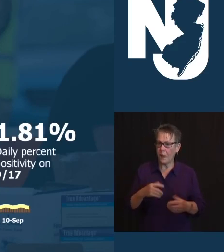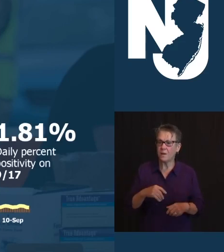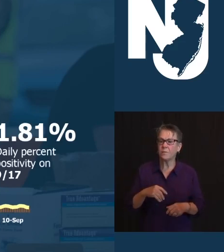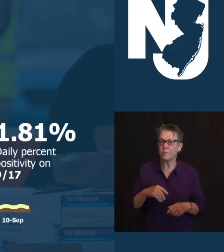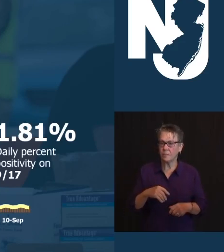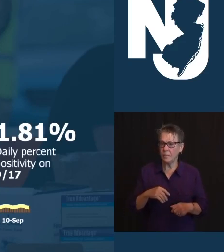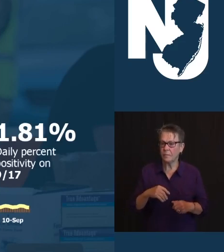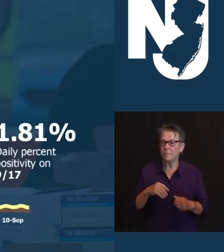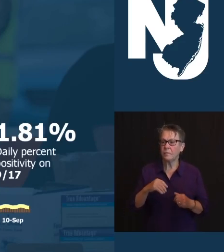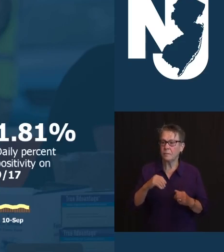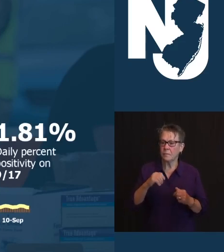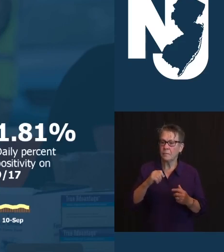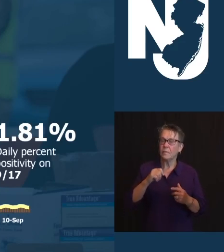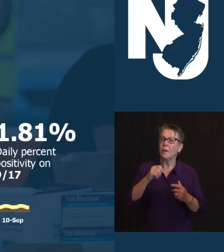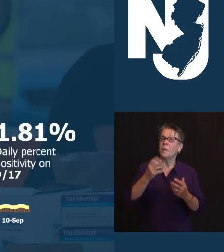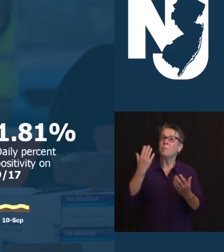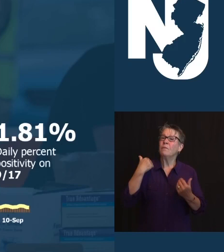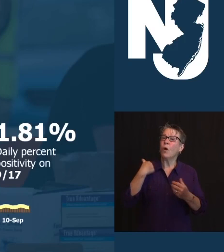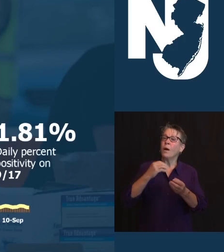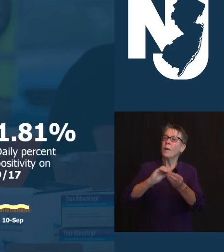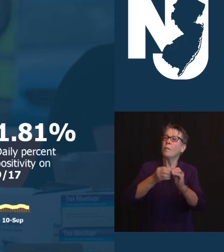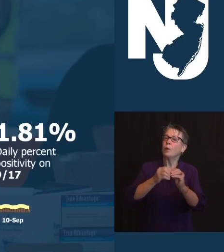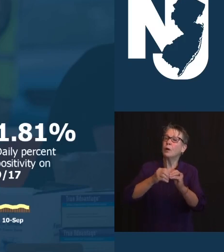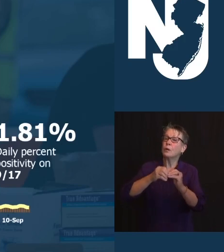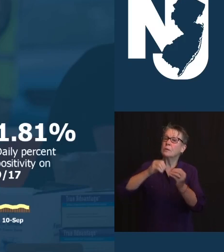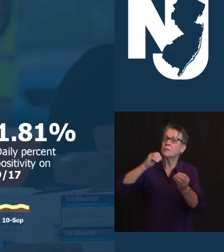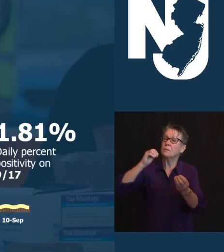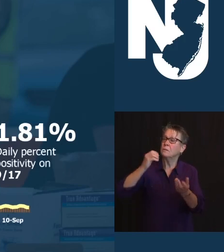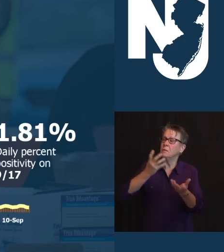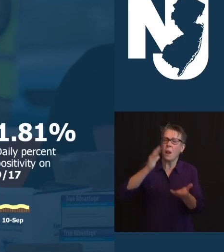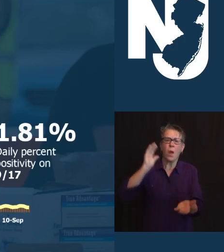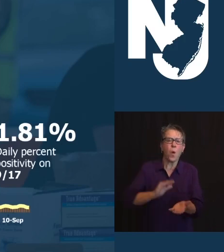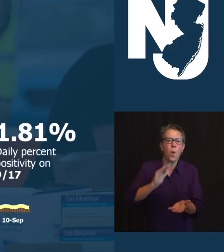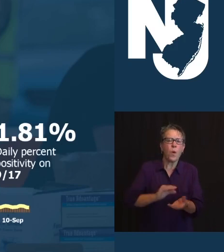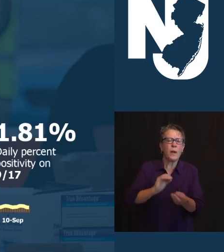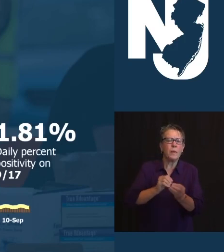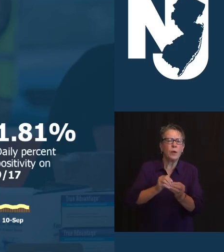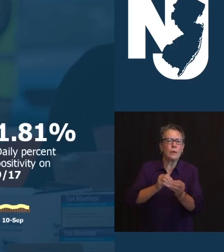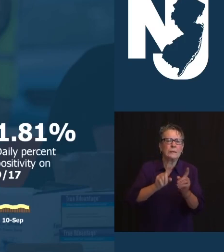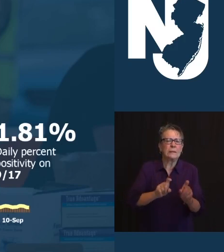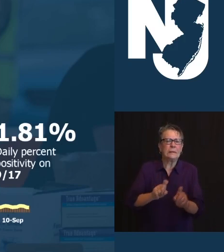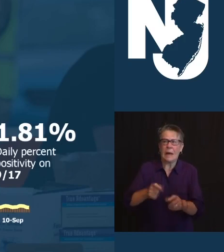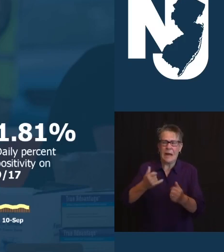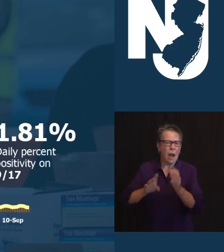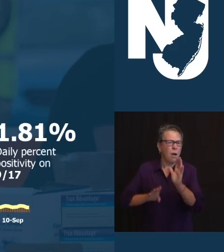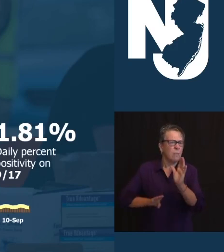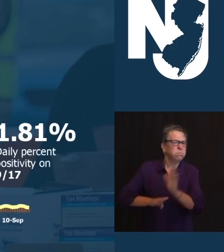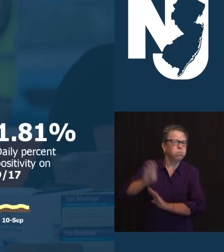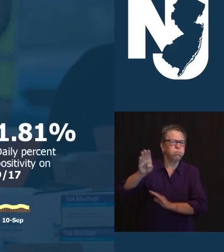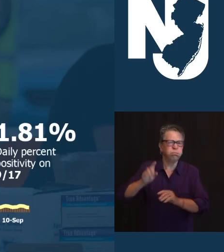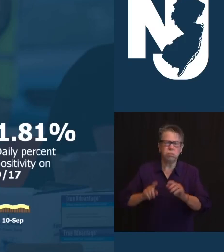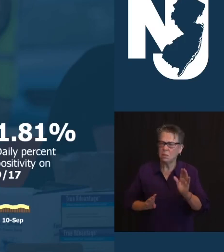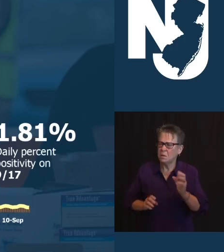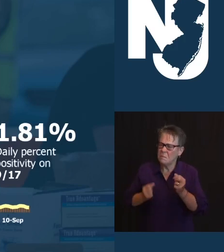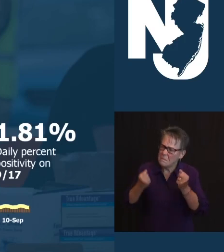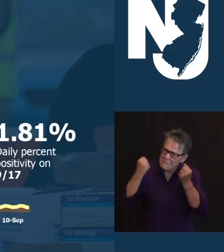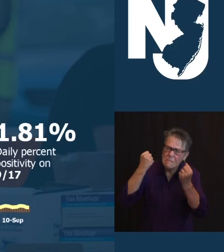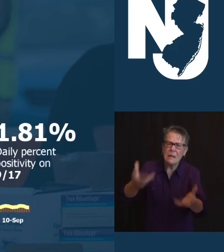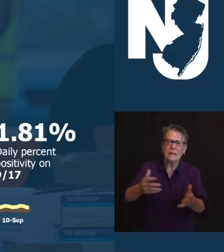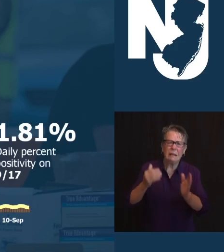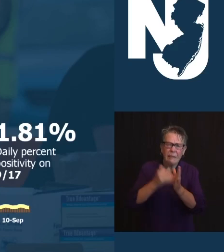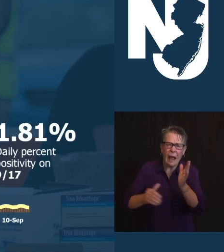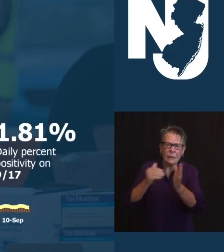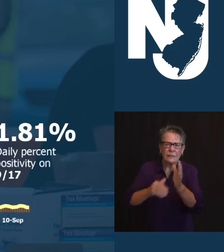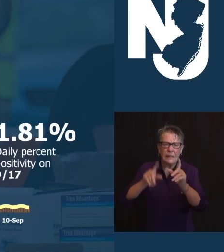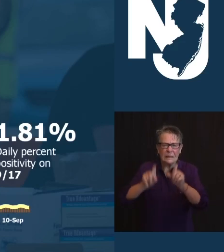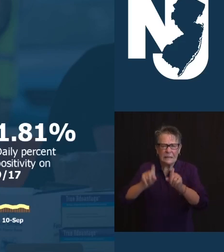capacities in anywhere in the United States of America. So yes, some of this, when we print 400, 500, or in today's